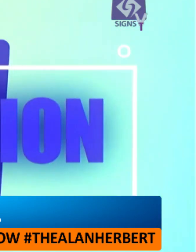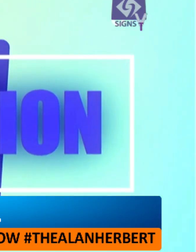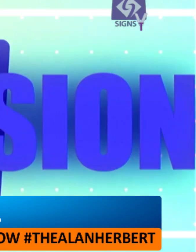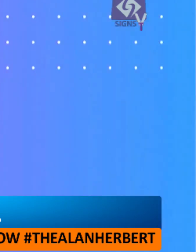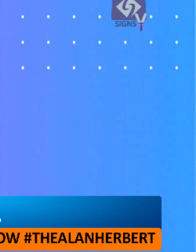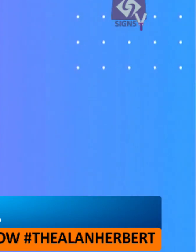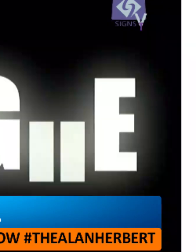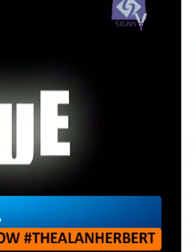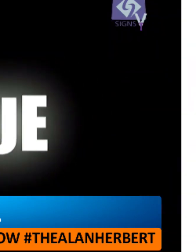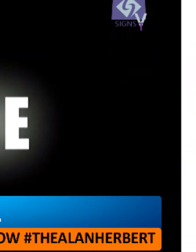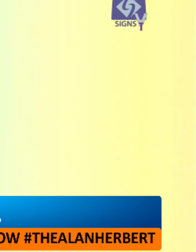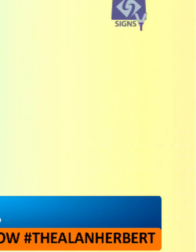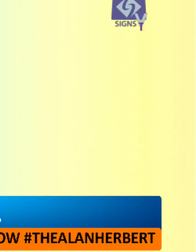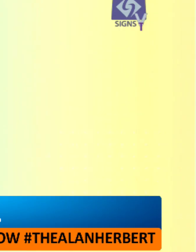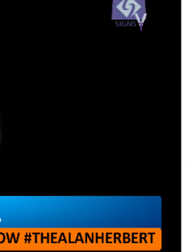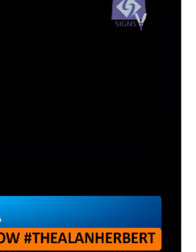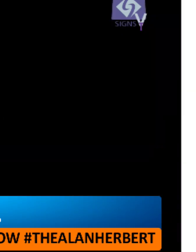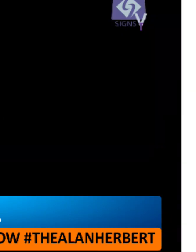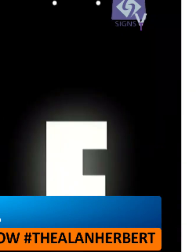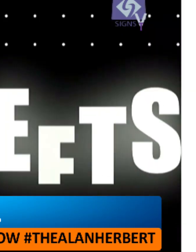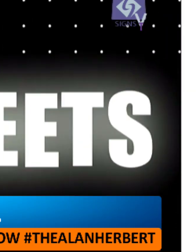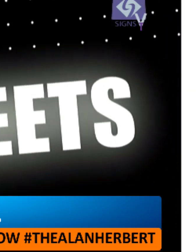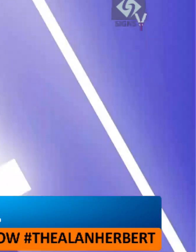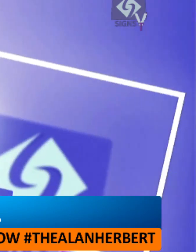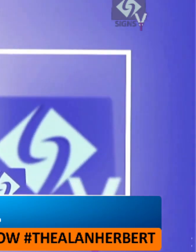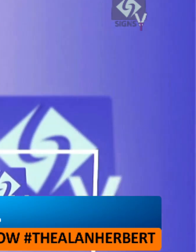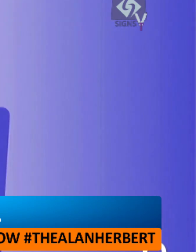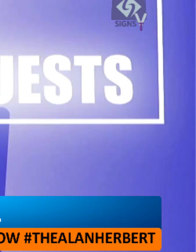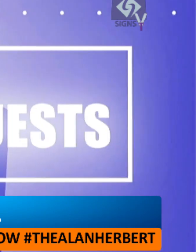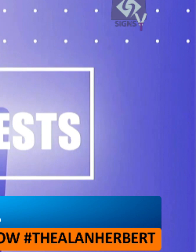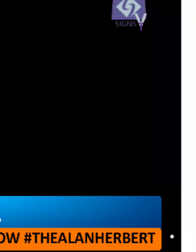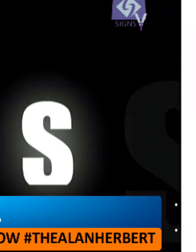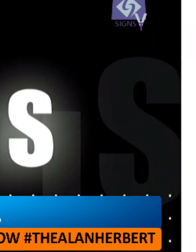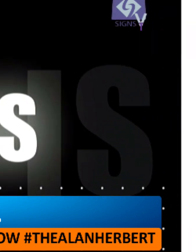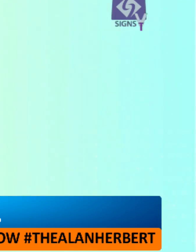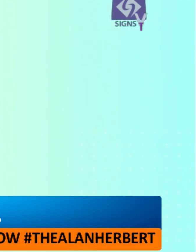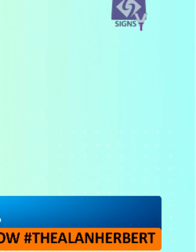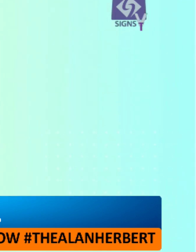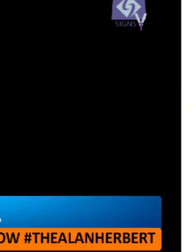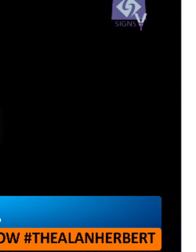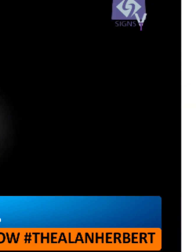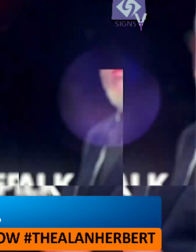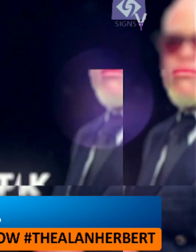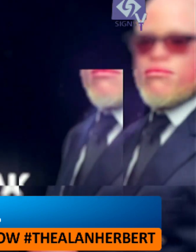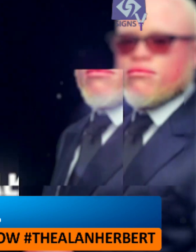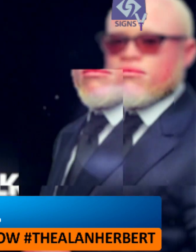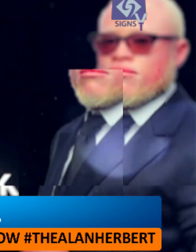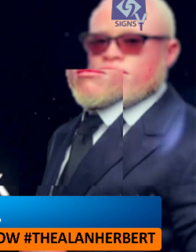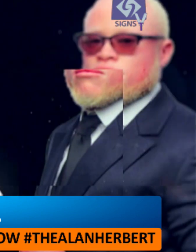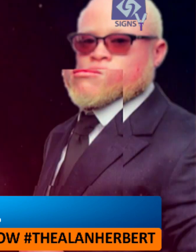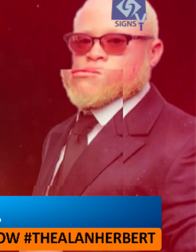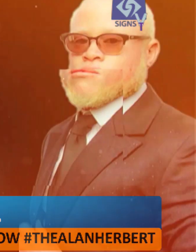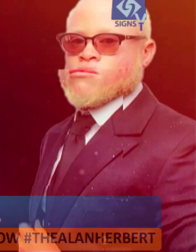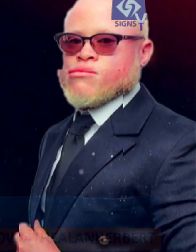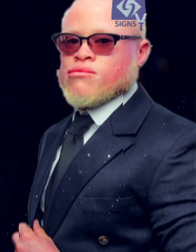never sleeps. Like the universe, if kama kuna kitu hailalangi ni ulimwengu. Even as you're giving to people and